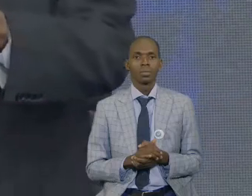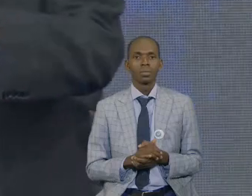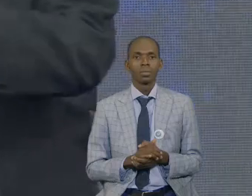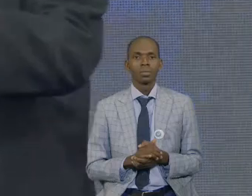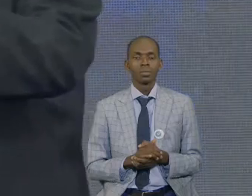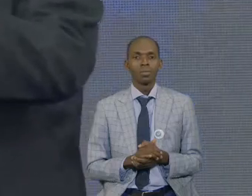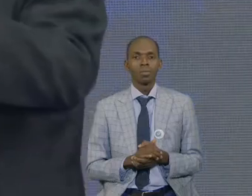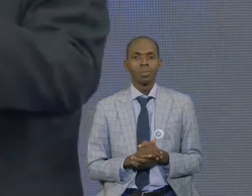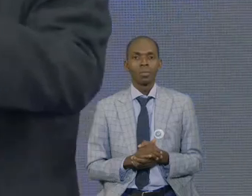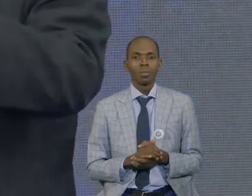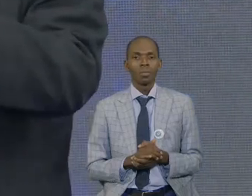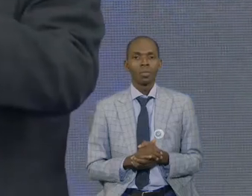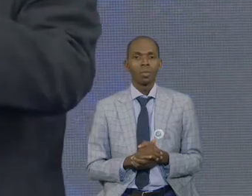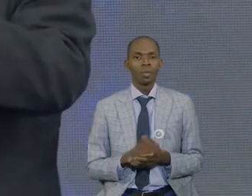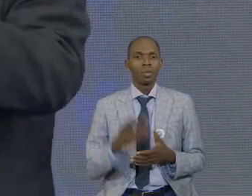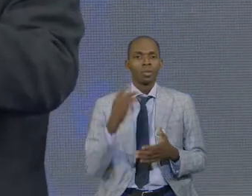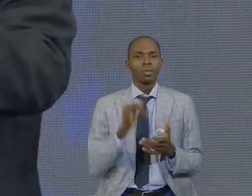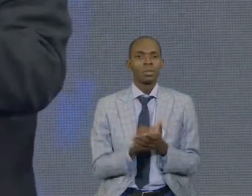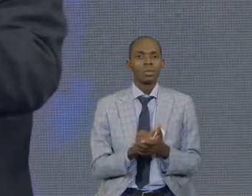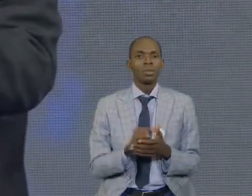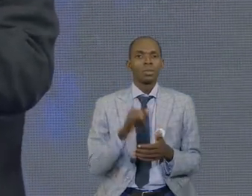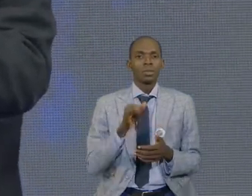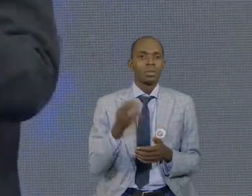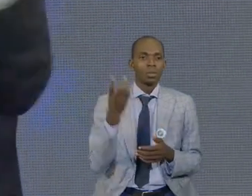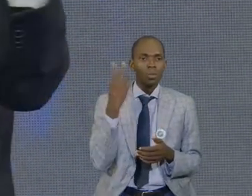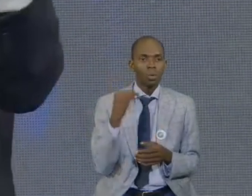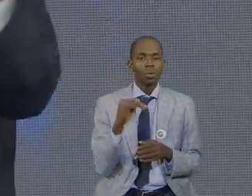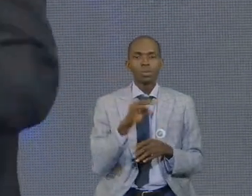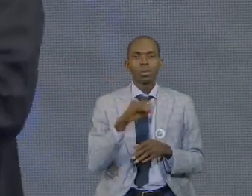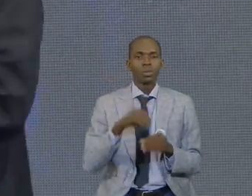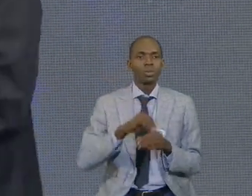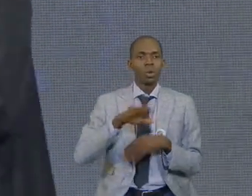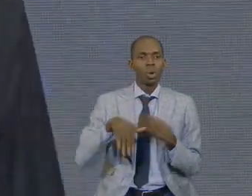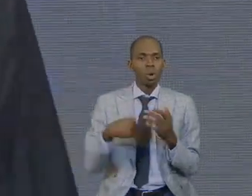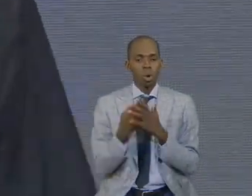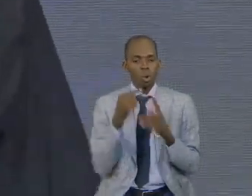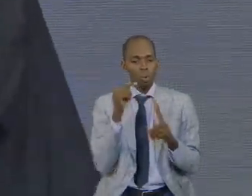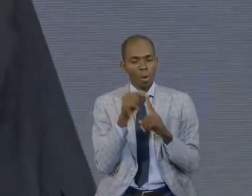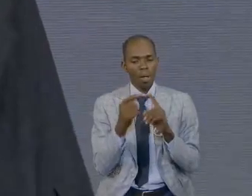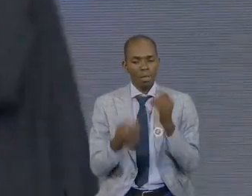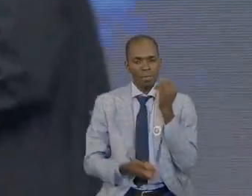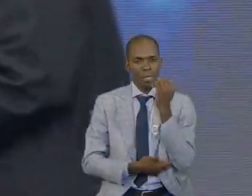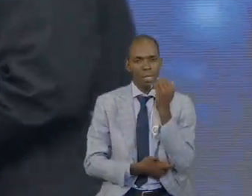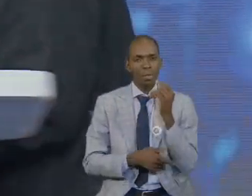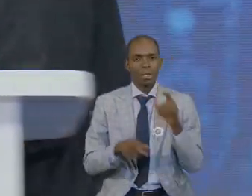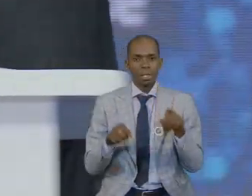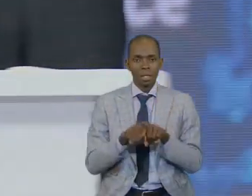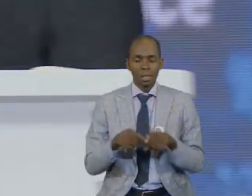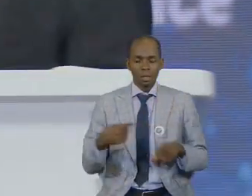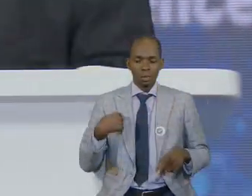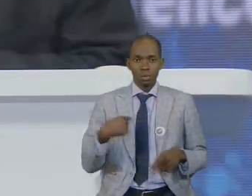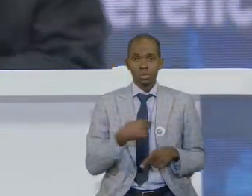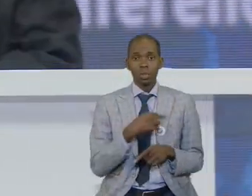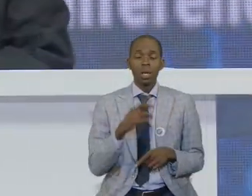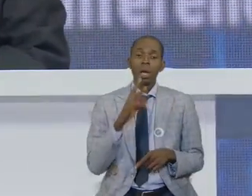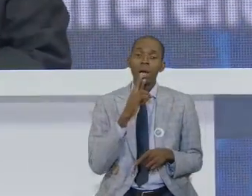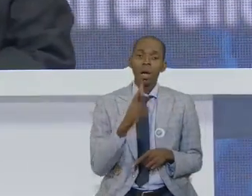He was in all points tempted as we are, yet without sin.